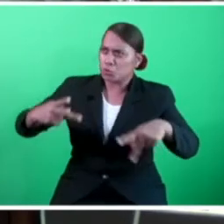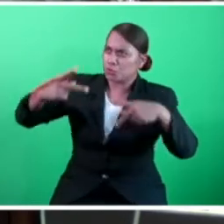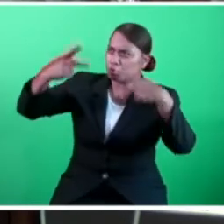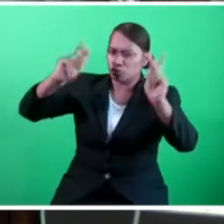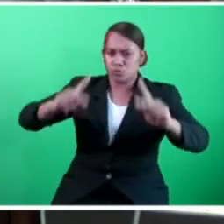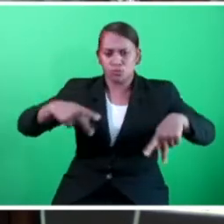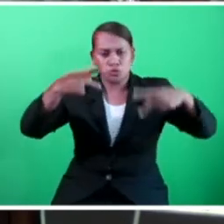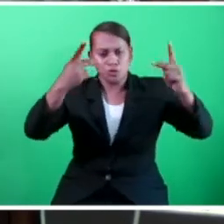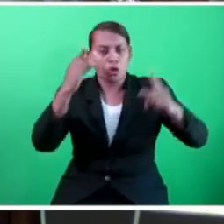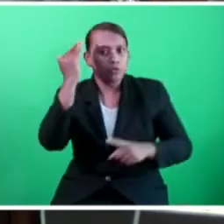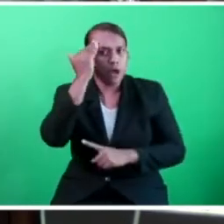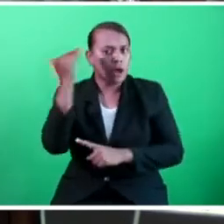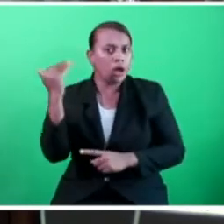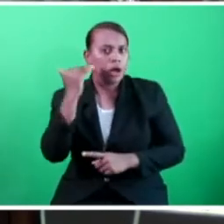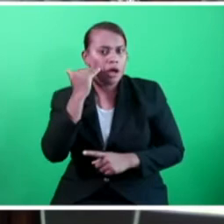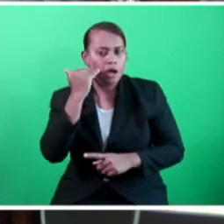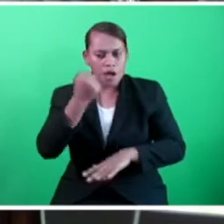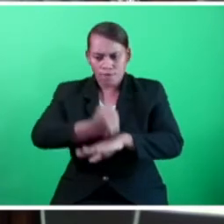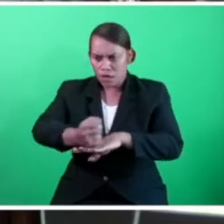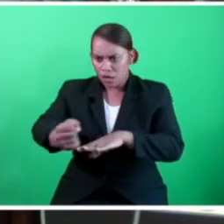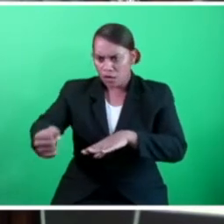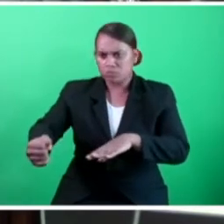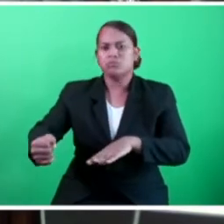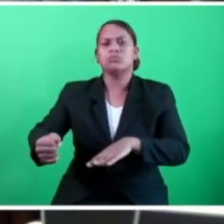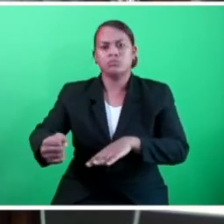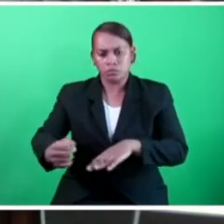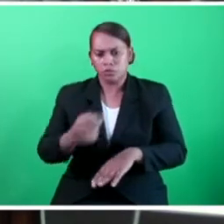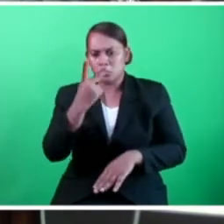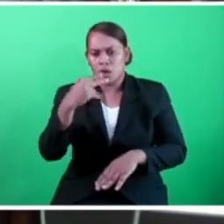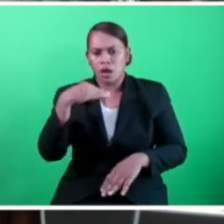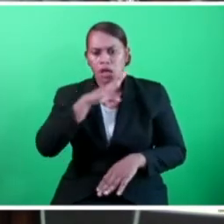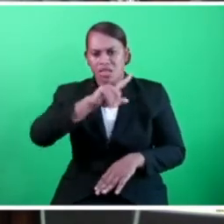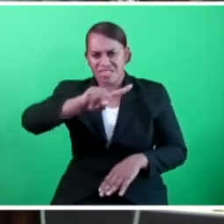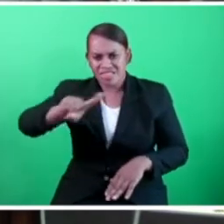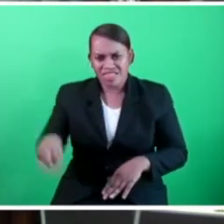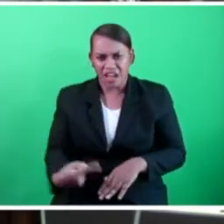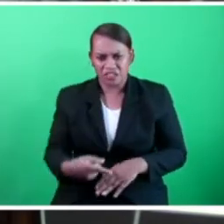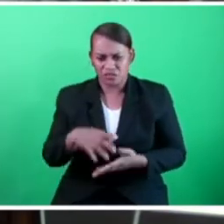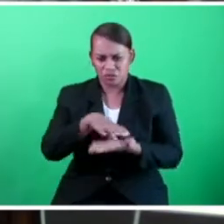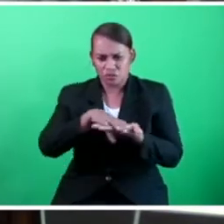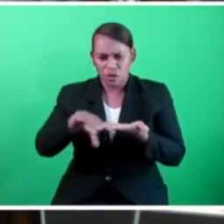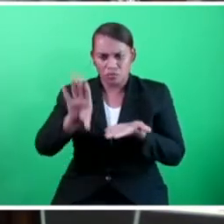we were able to secure US $200,000 to expand